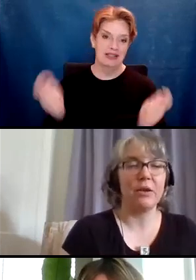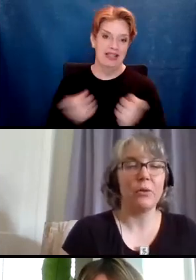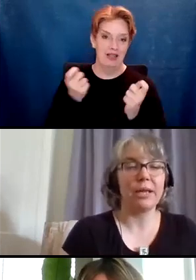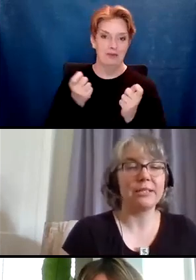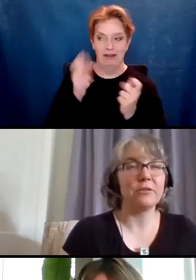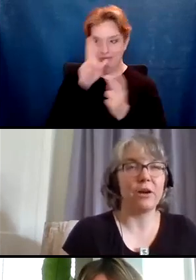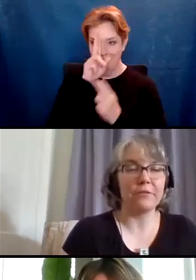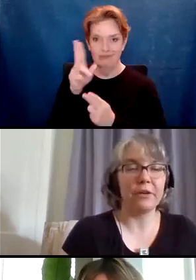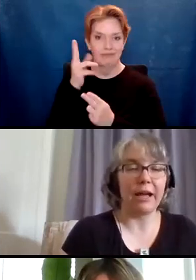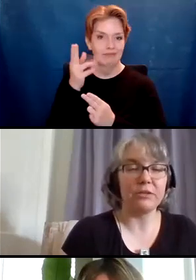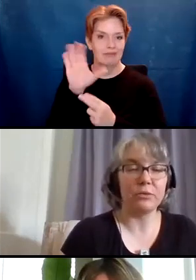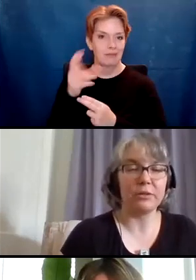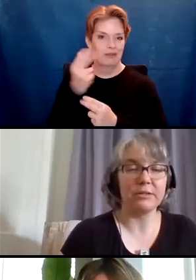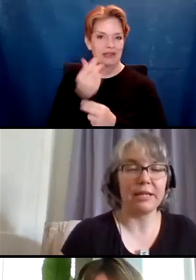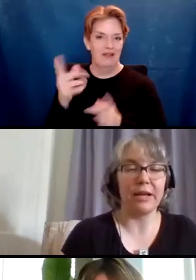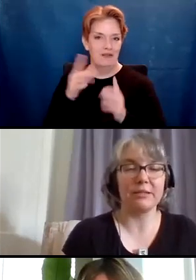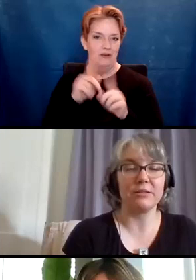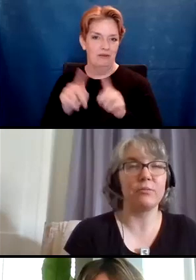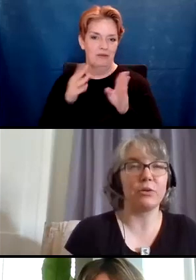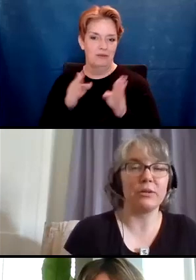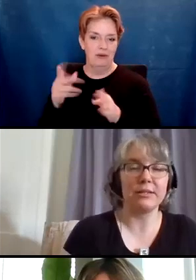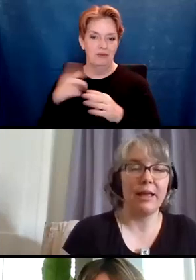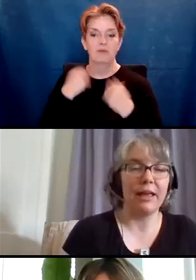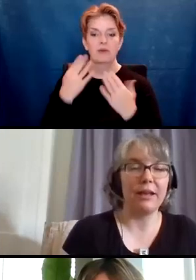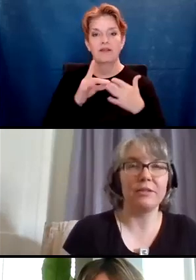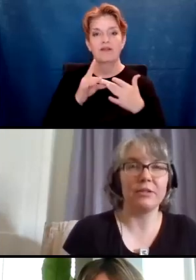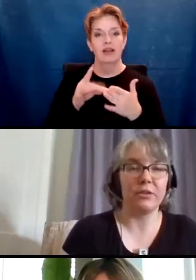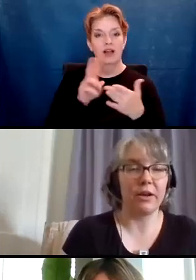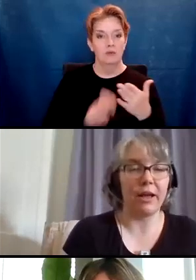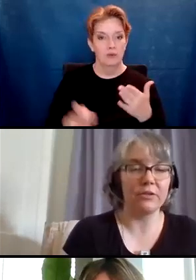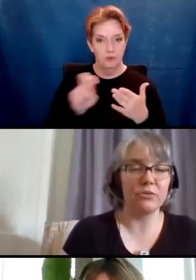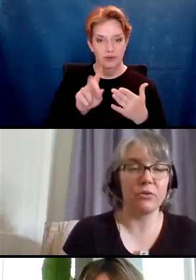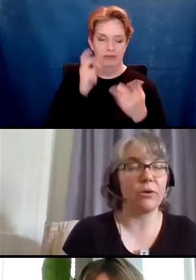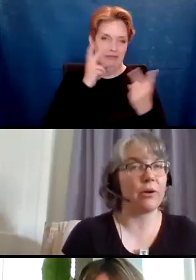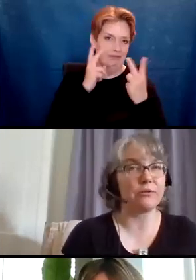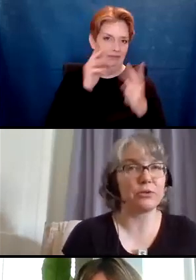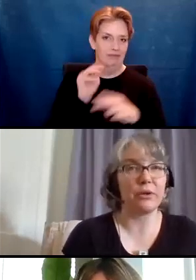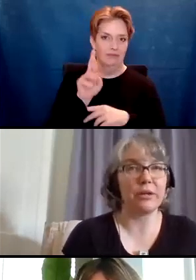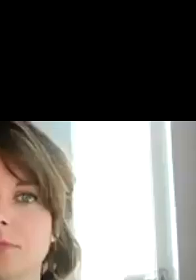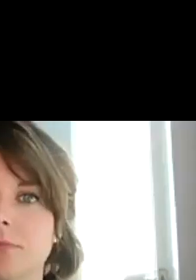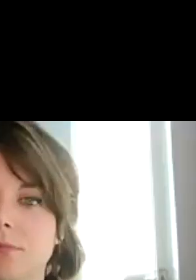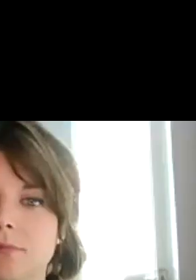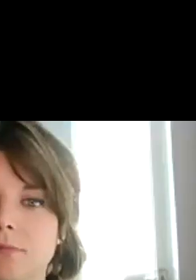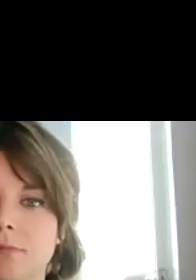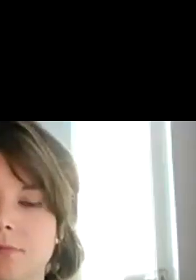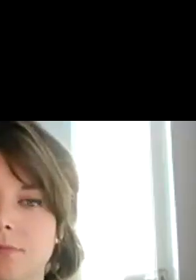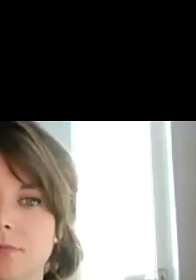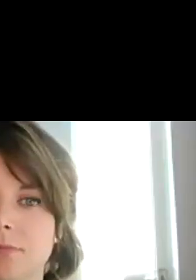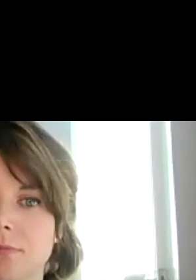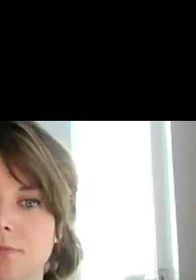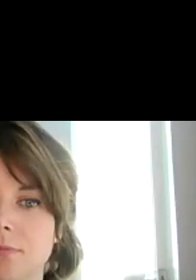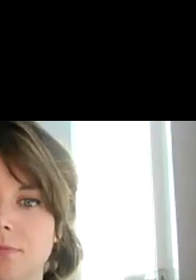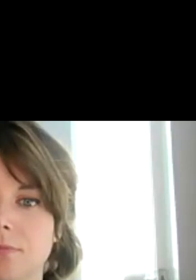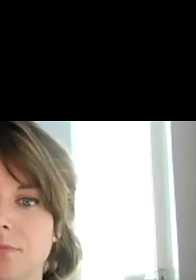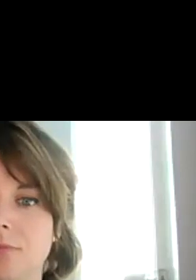ways. We continue to offer guided tours that give access to her murals, and any visitor on a guided tour or a grounds tour can visit her house and see the